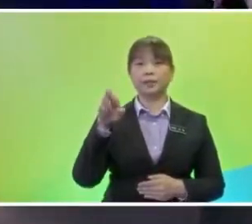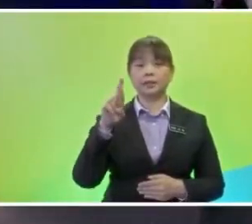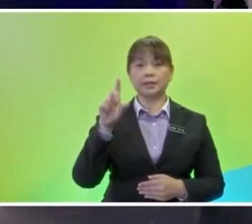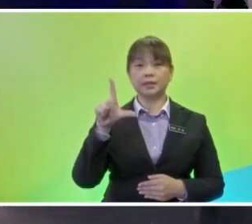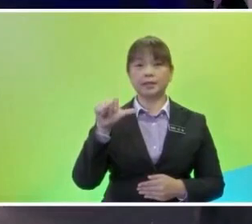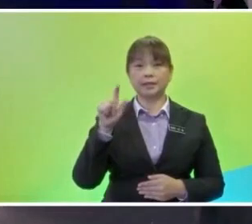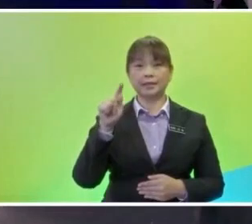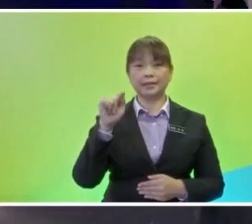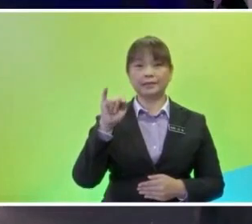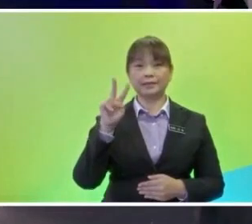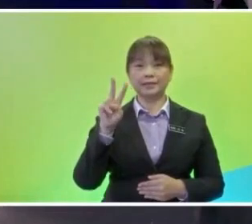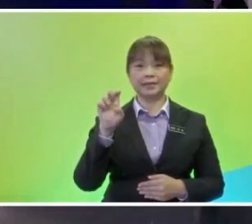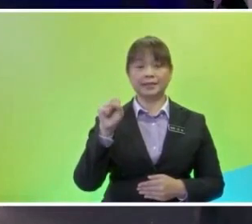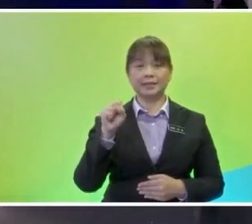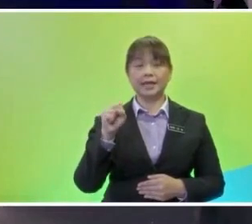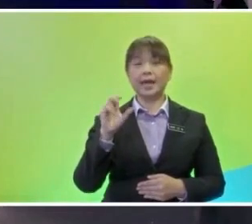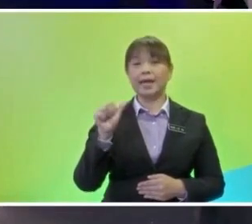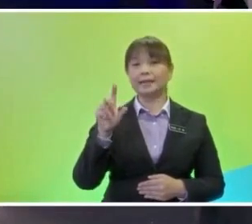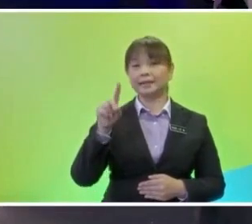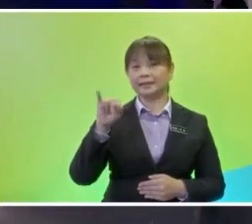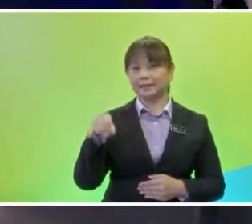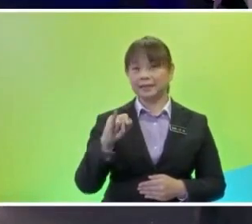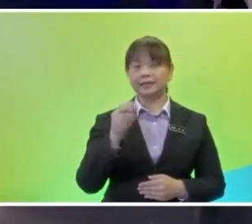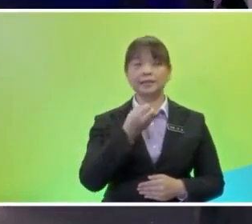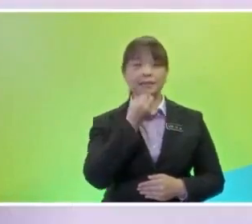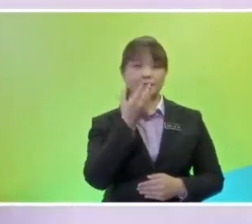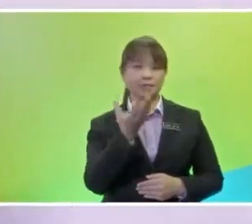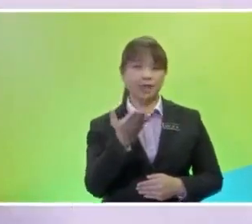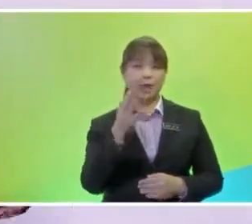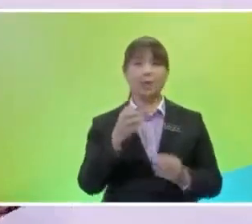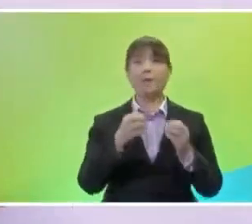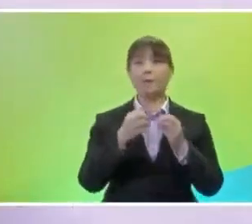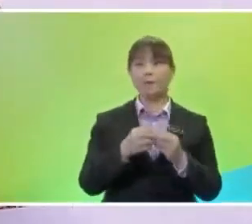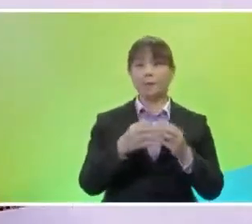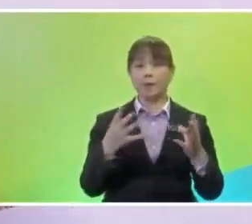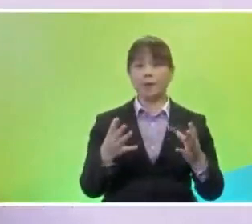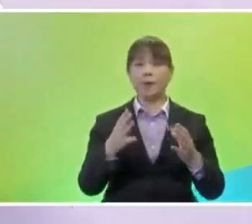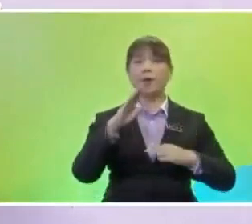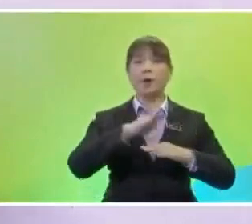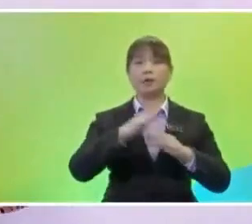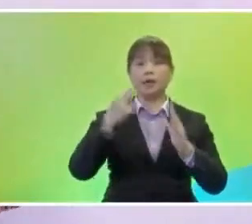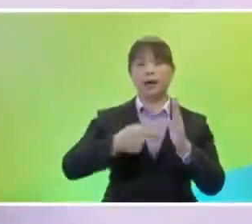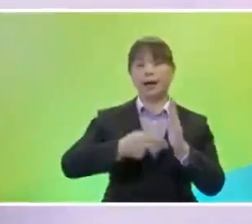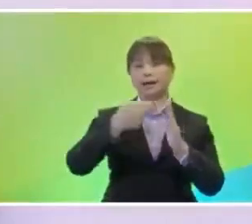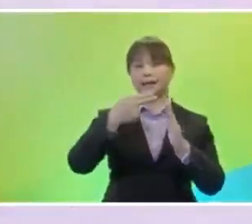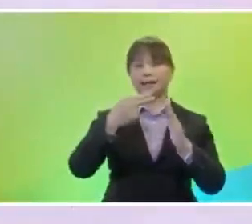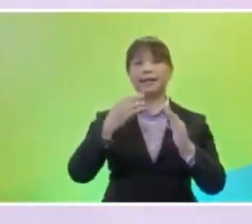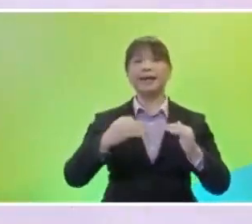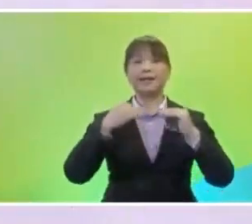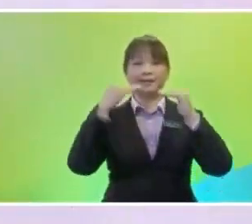words that tells more about people and everything, but at the highest level. Oh. Highest level.